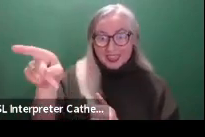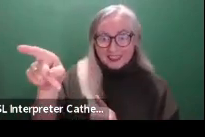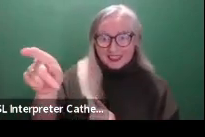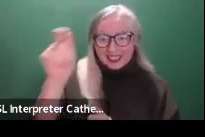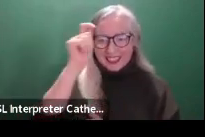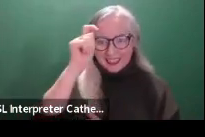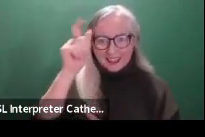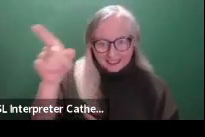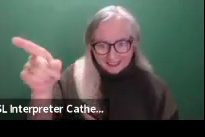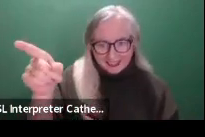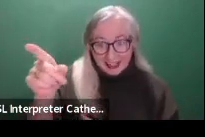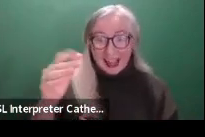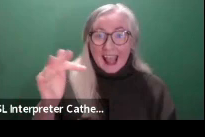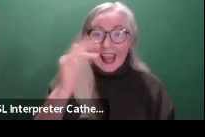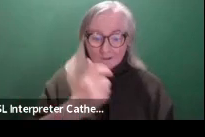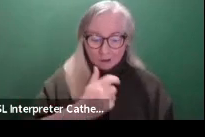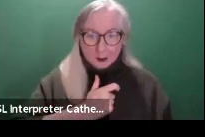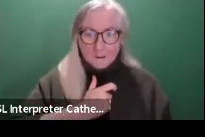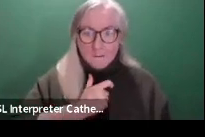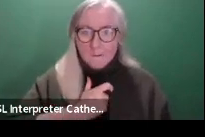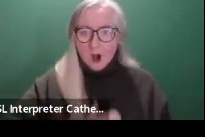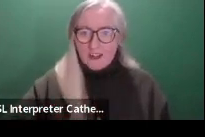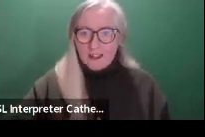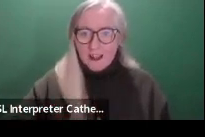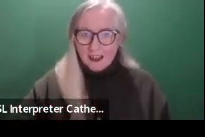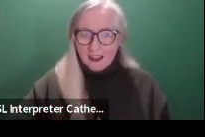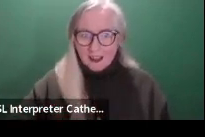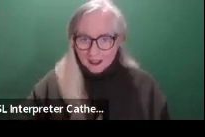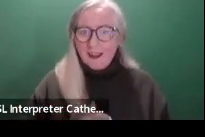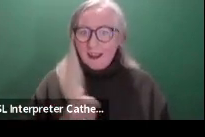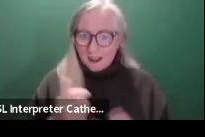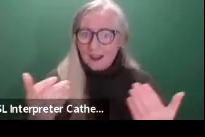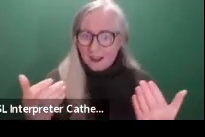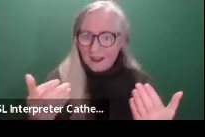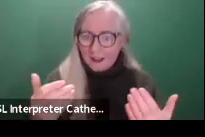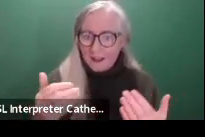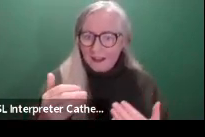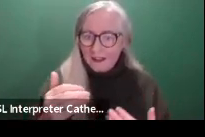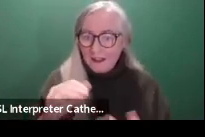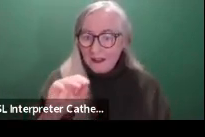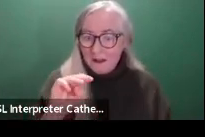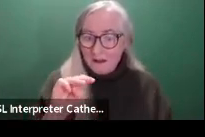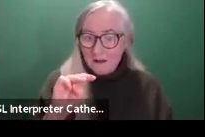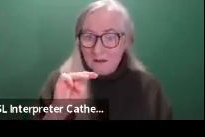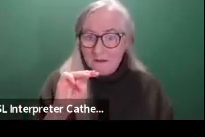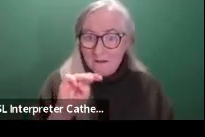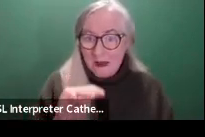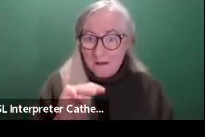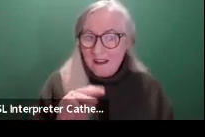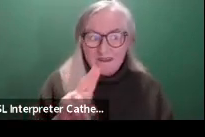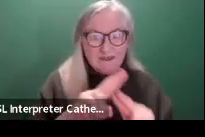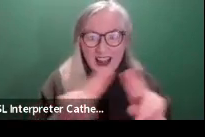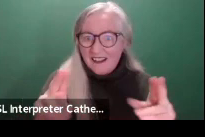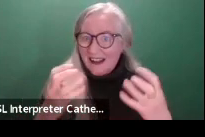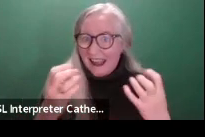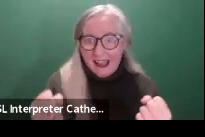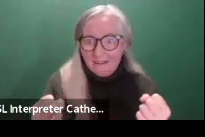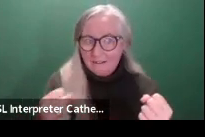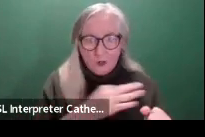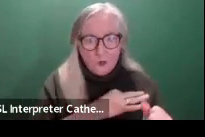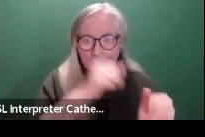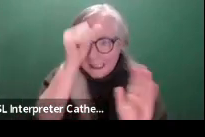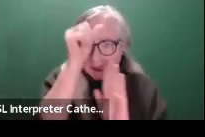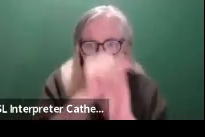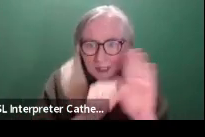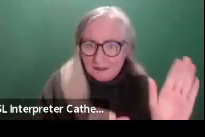And quite often, if it's a personal thing, then it's because they maybe aren't having such a good experience of it. They're